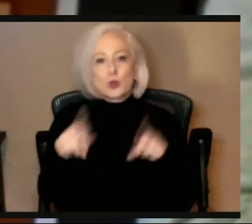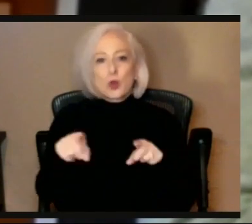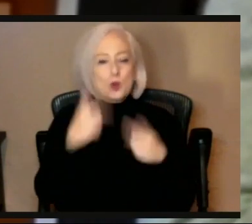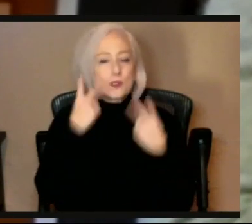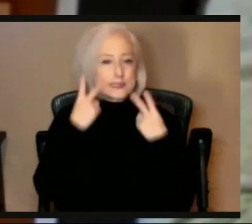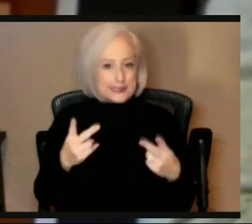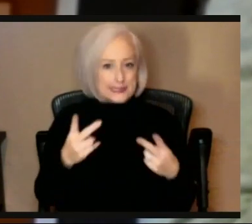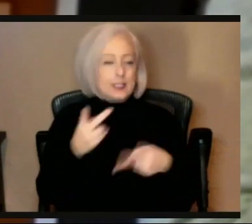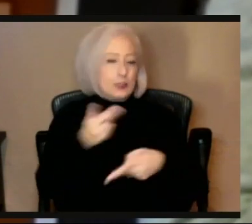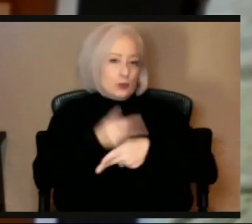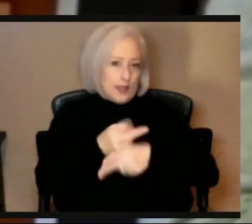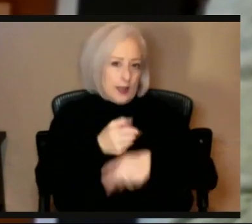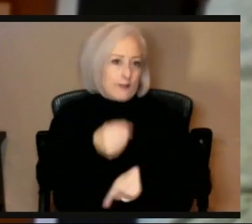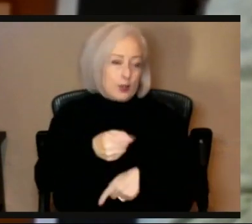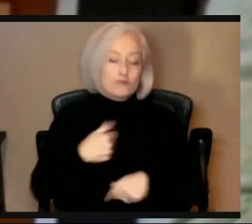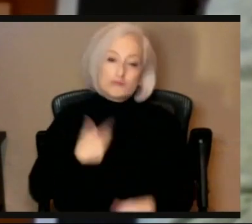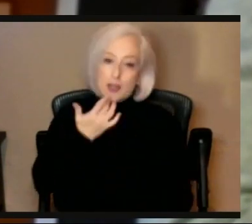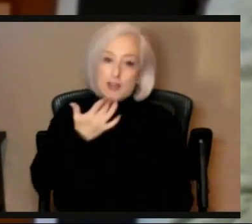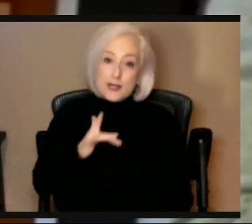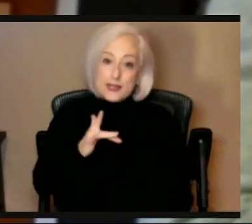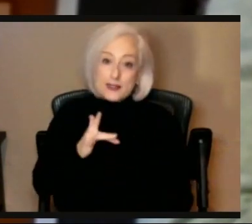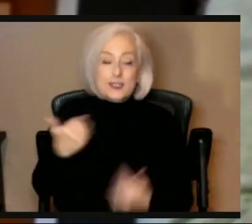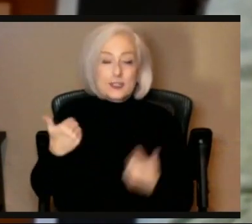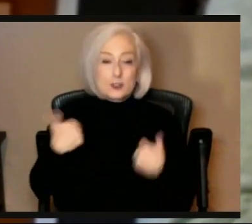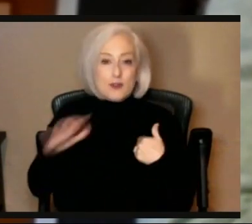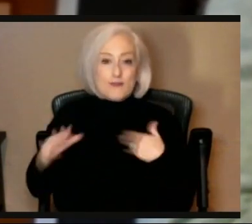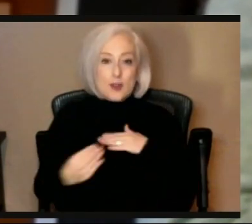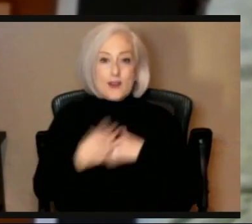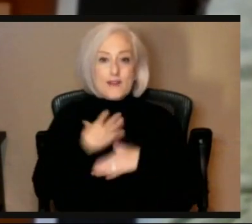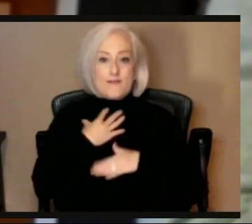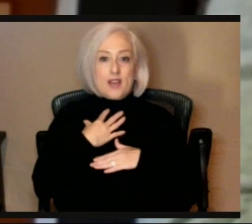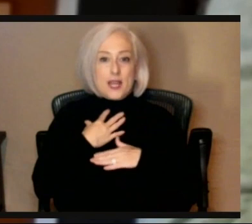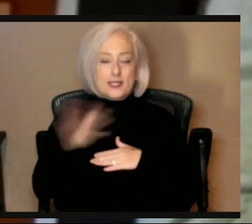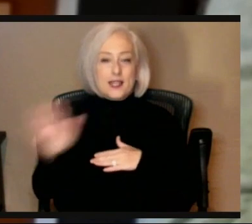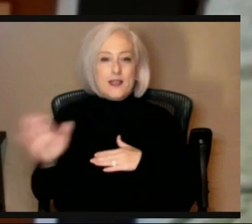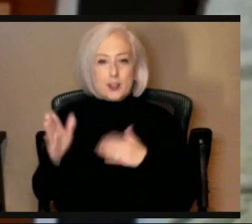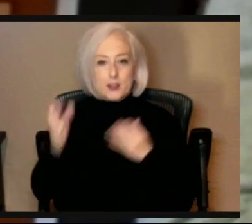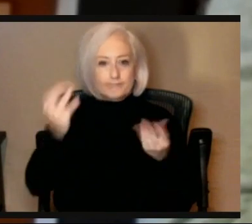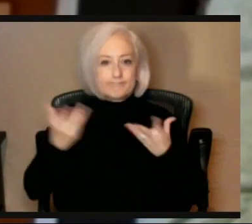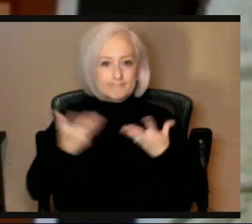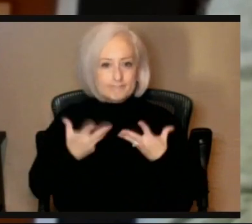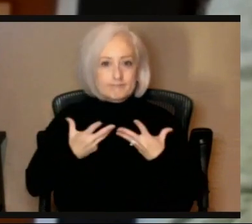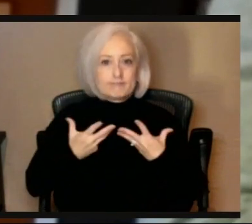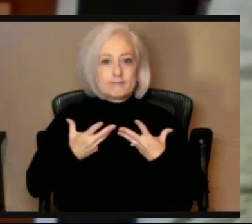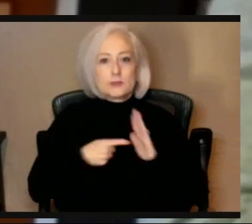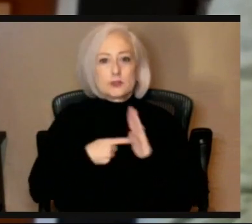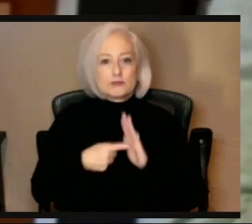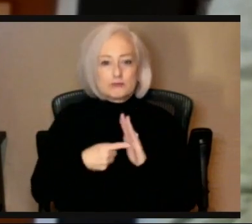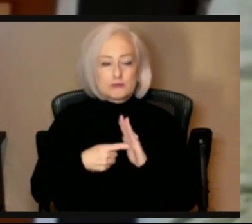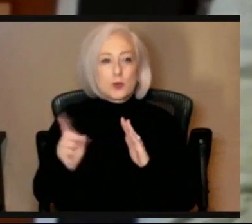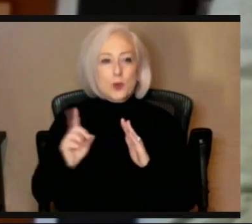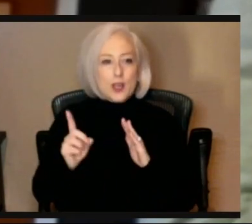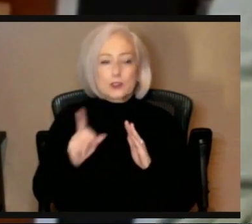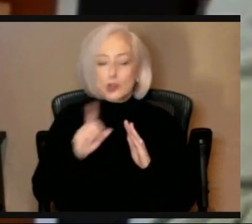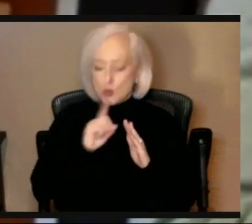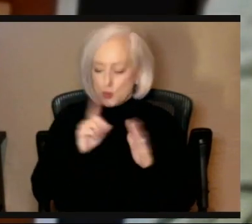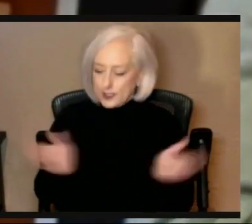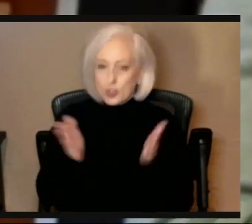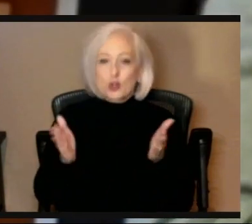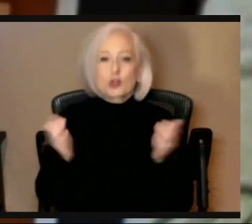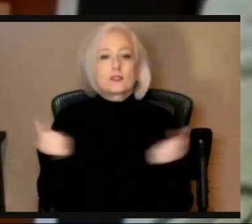very lucky to have their advice and their direction. And I urge anybody who,